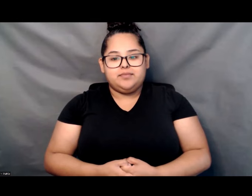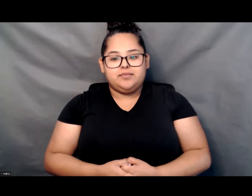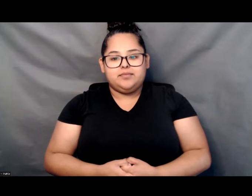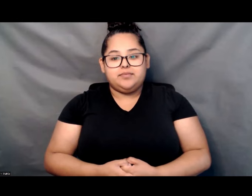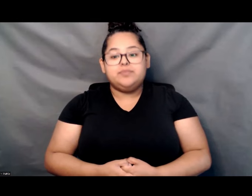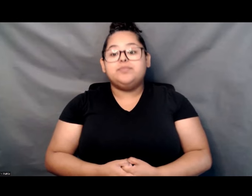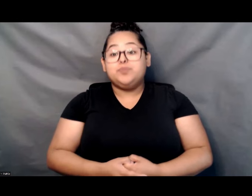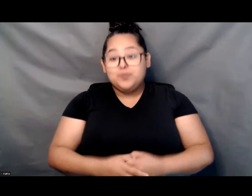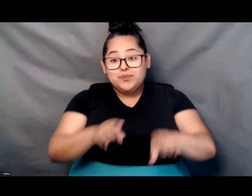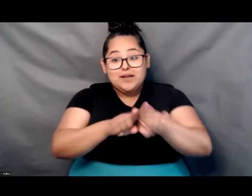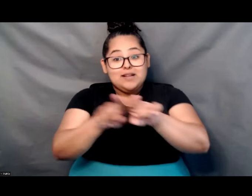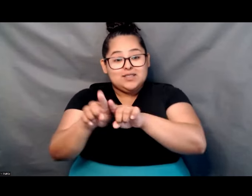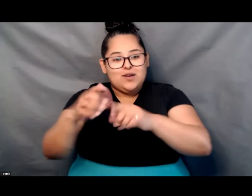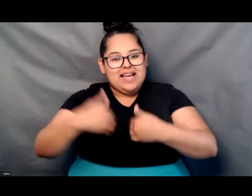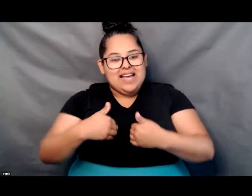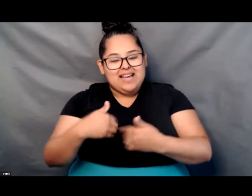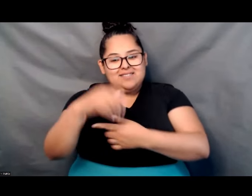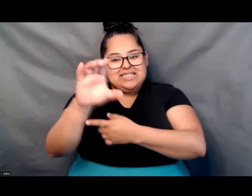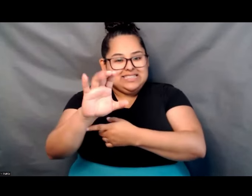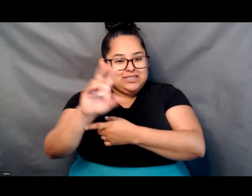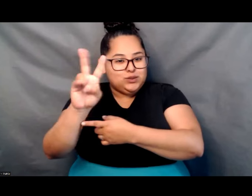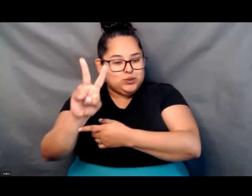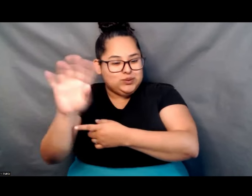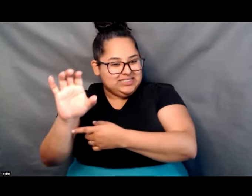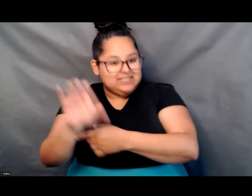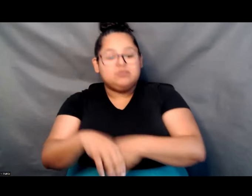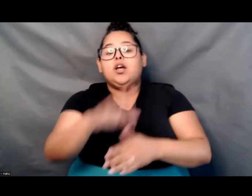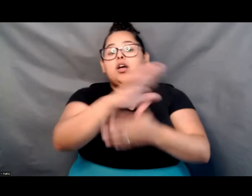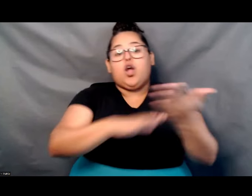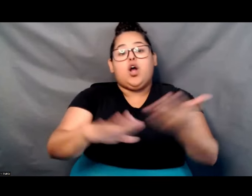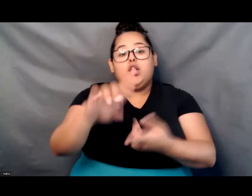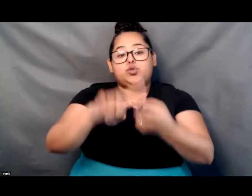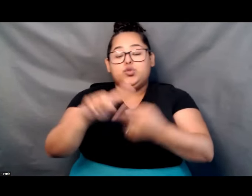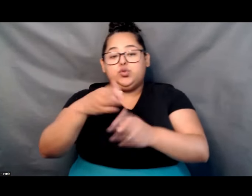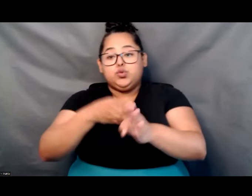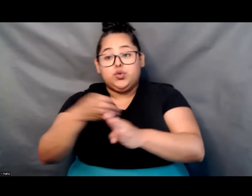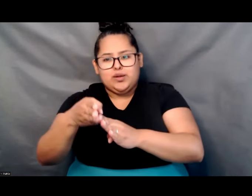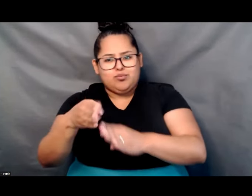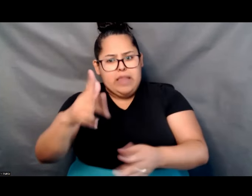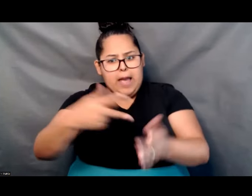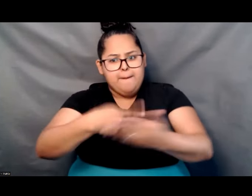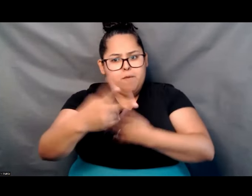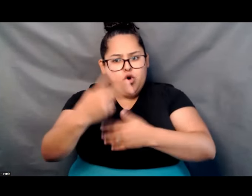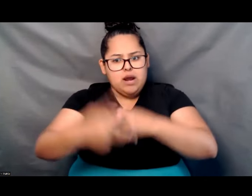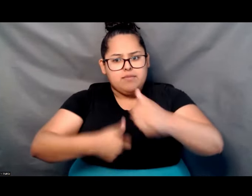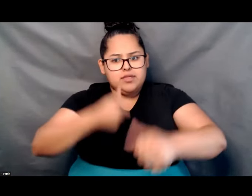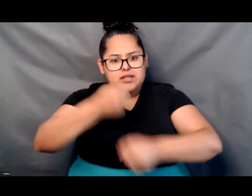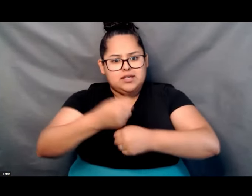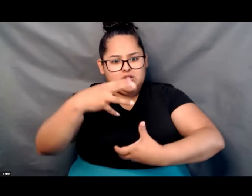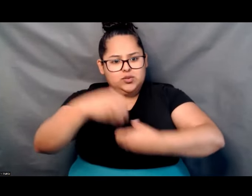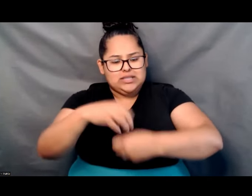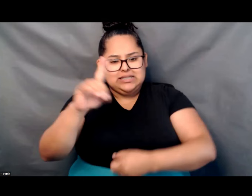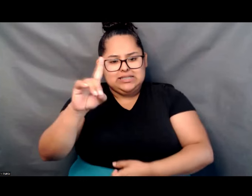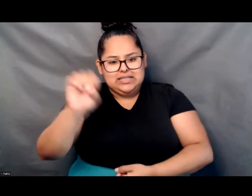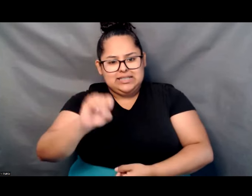And then we also have our College to Career C2C program. This is a 3-year program within DSP&S designed to meet